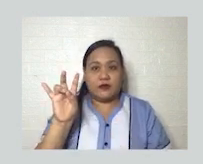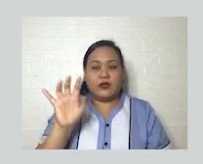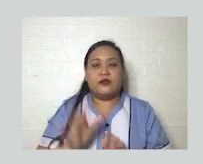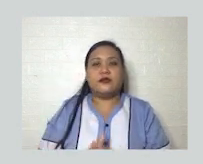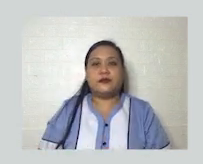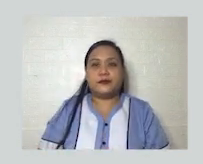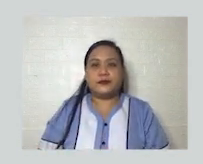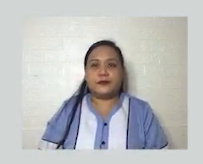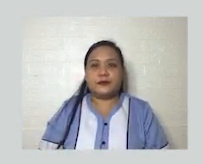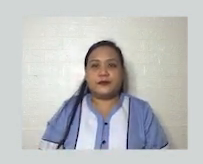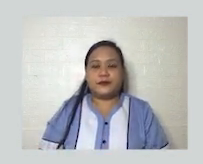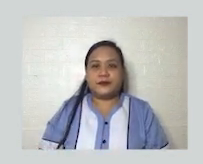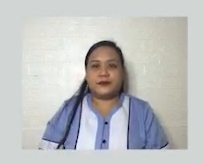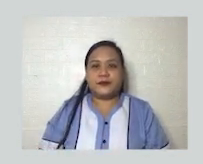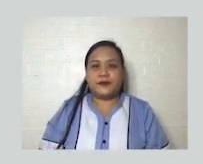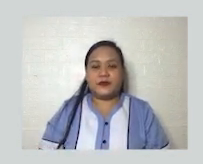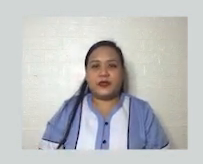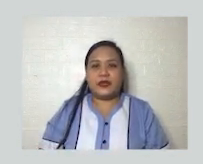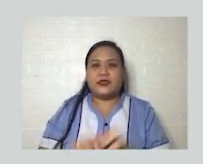7.